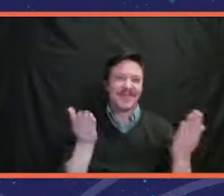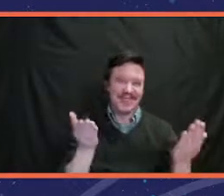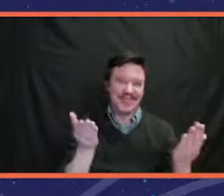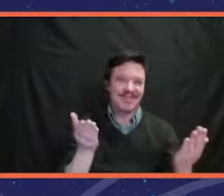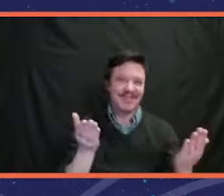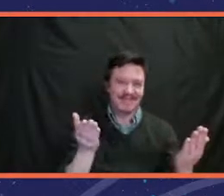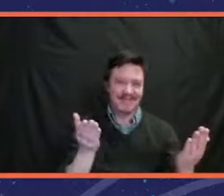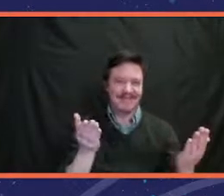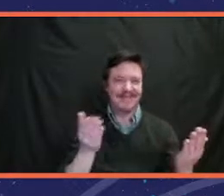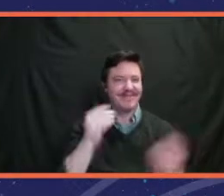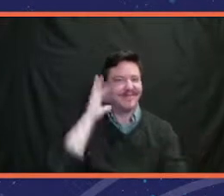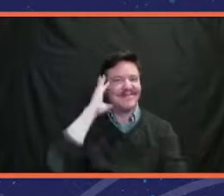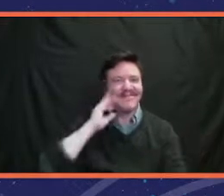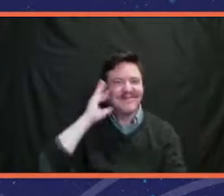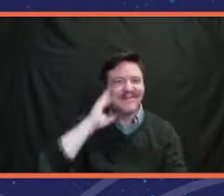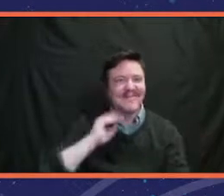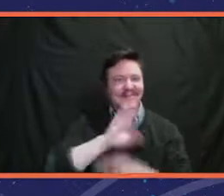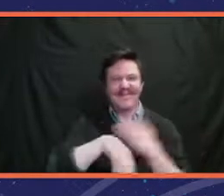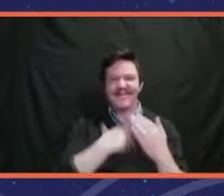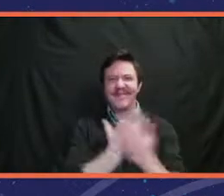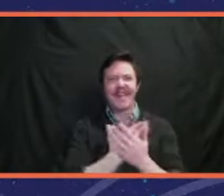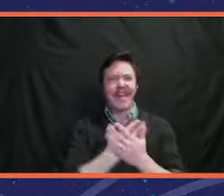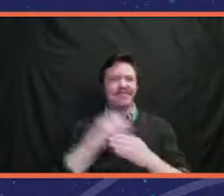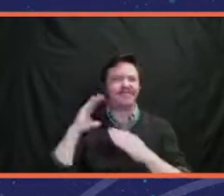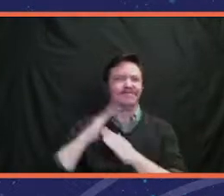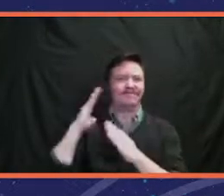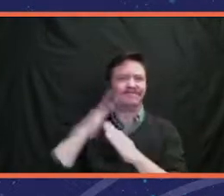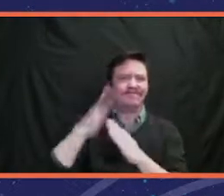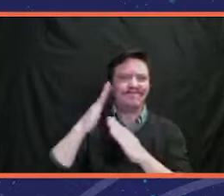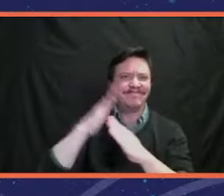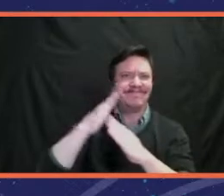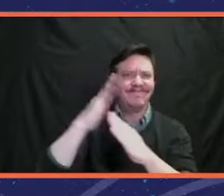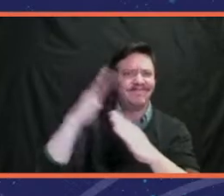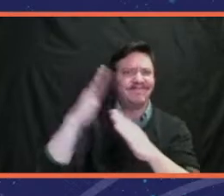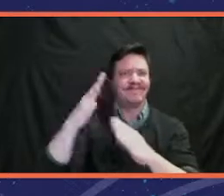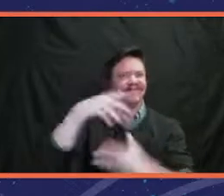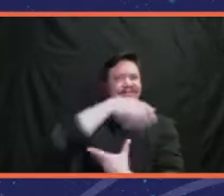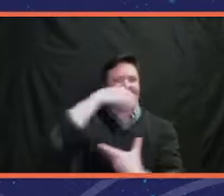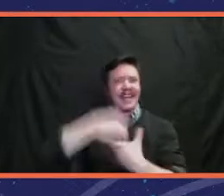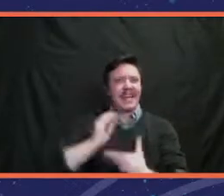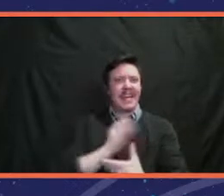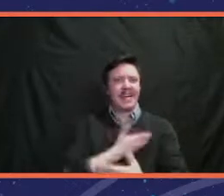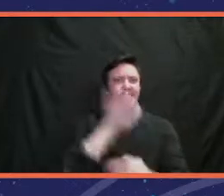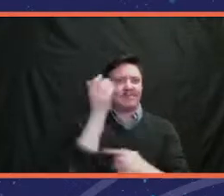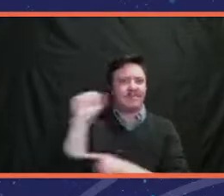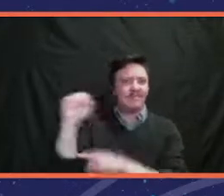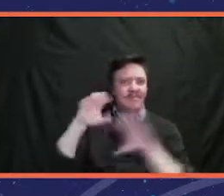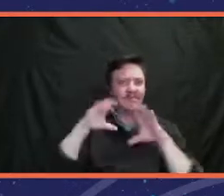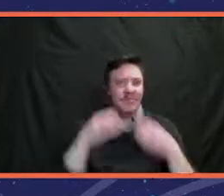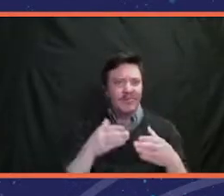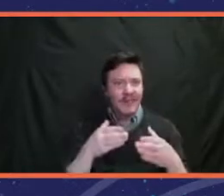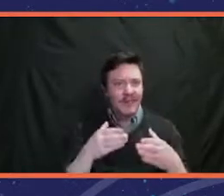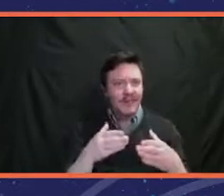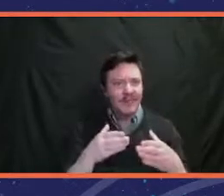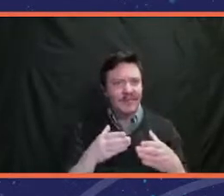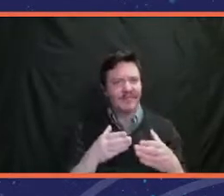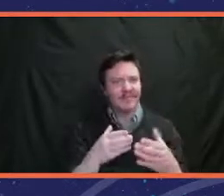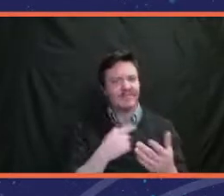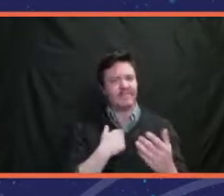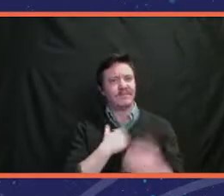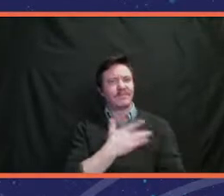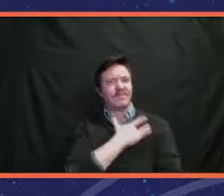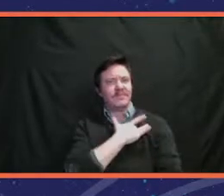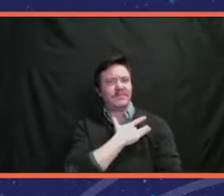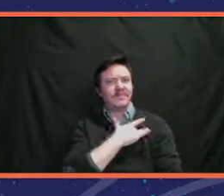all the fire that just exists in our movement and the thoughtfulness like that these cultural